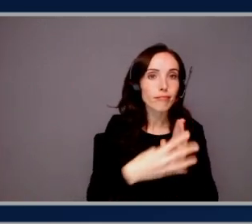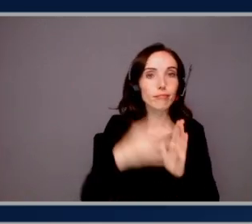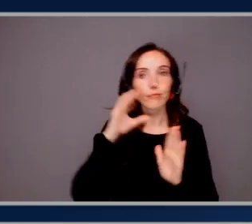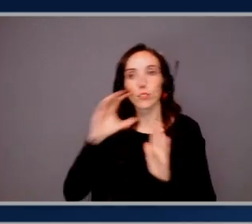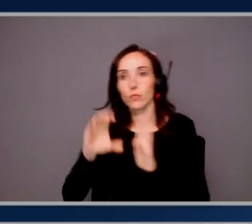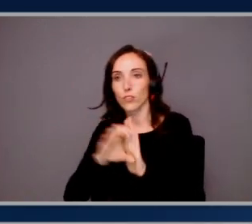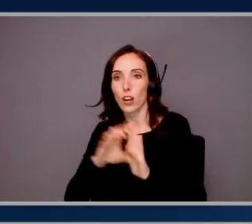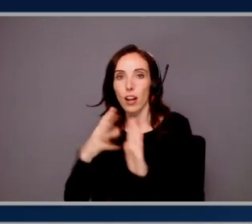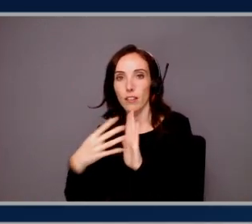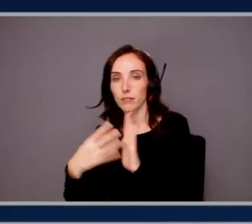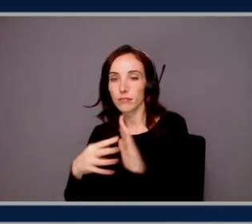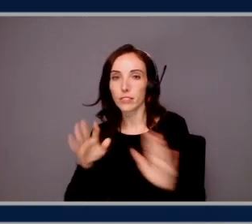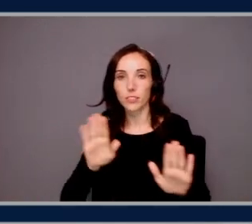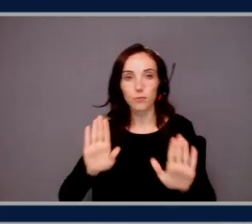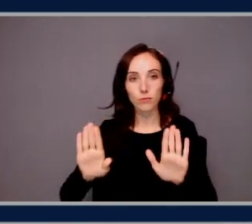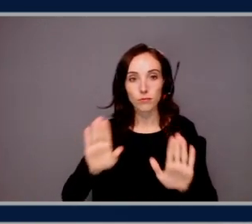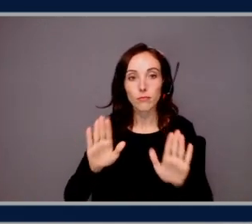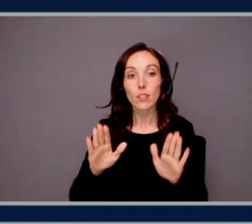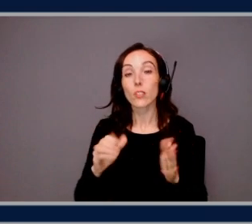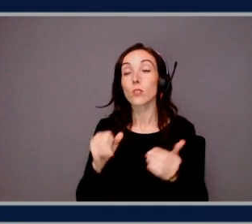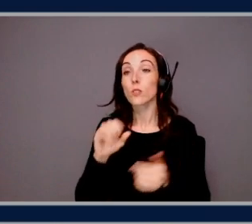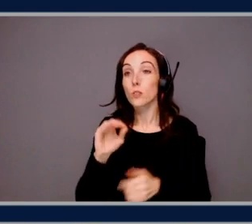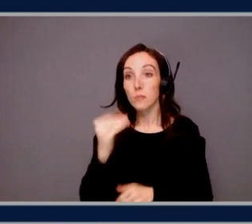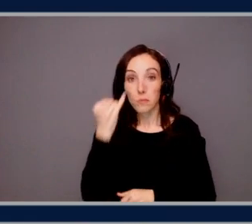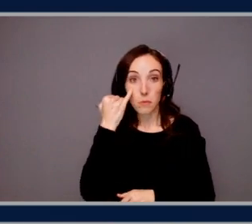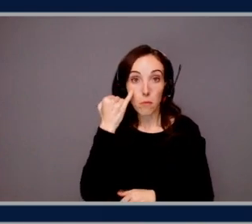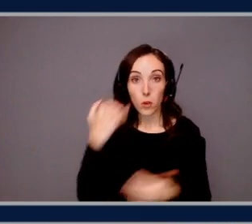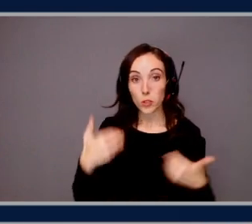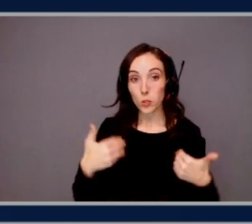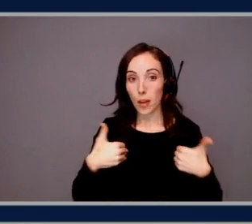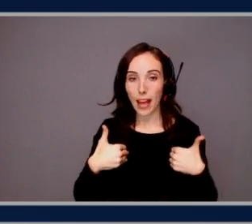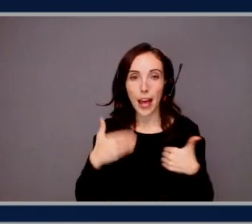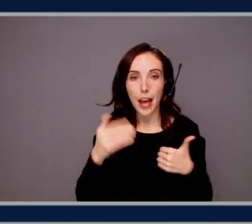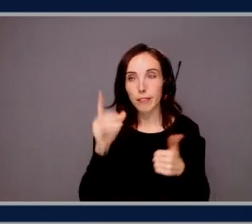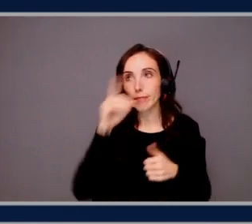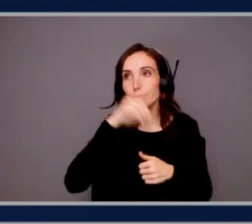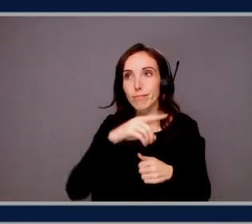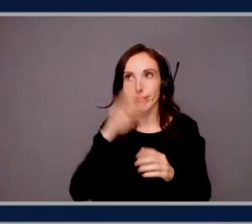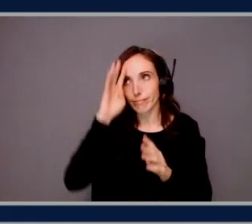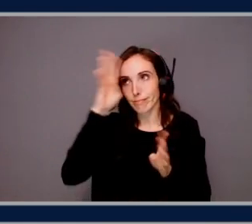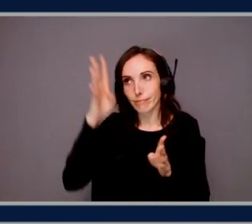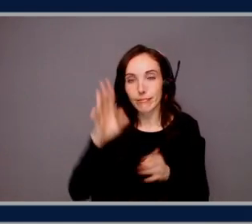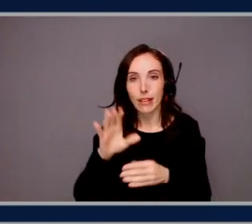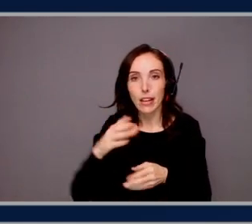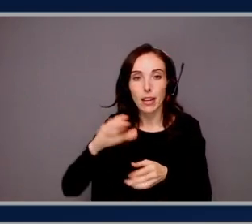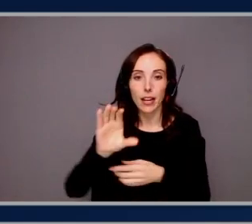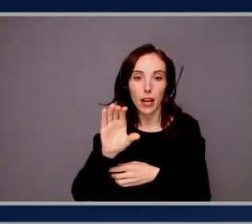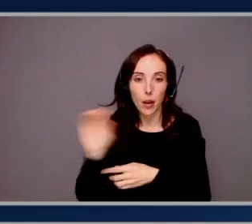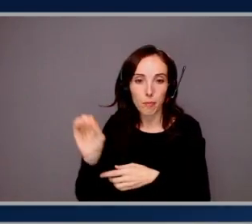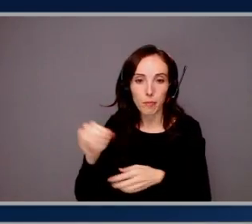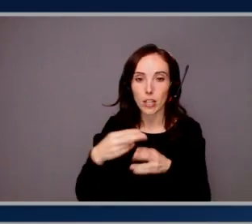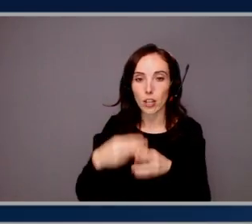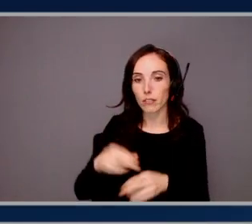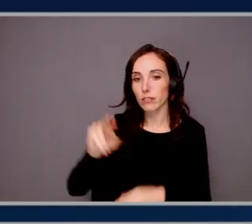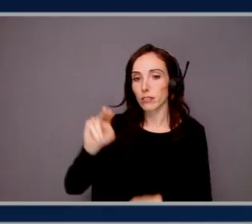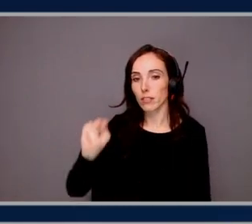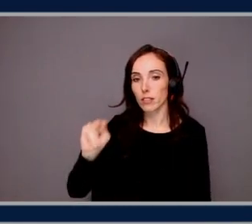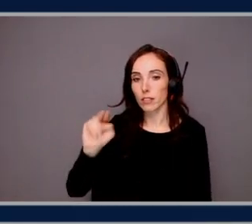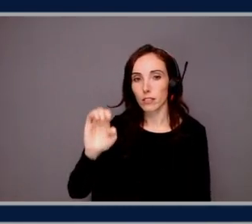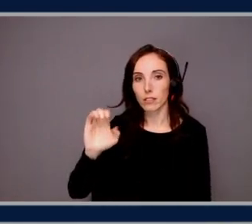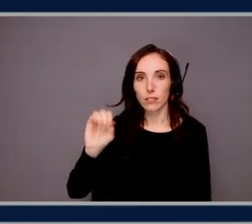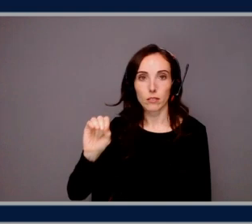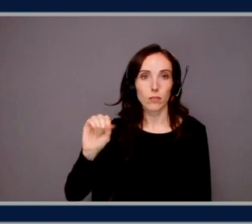question such as, if let's say we have a fictitious company called AnyOrg, okay, and we want to look at